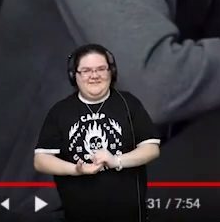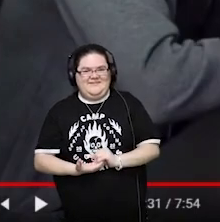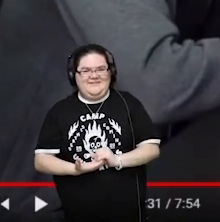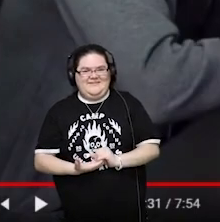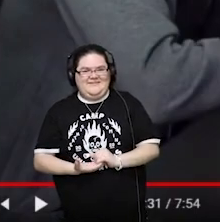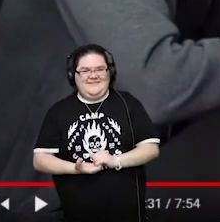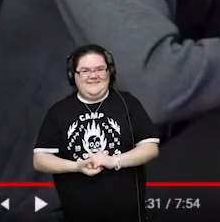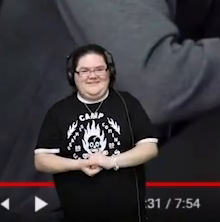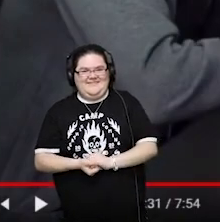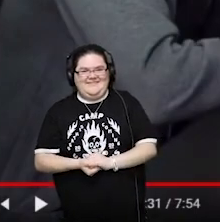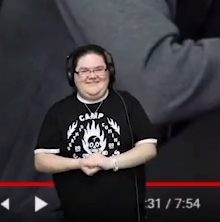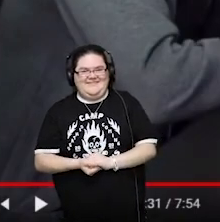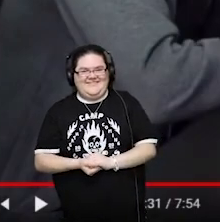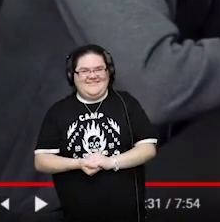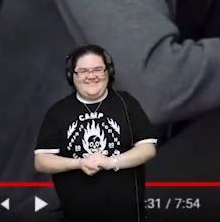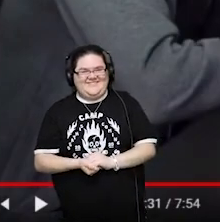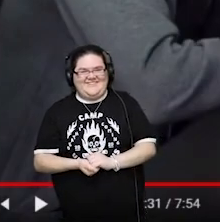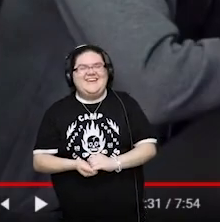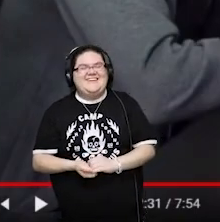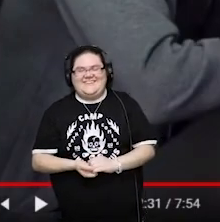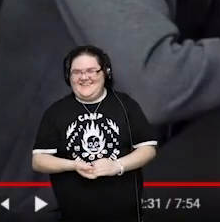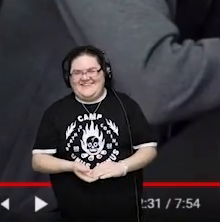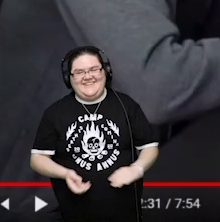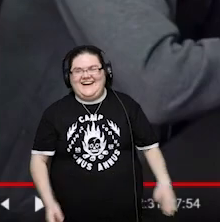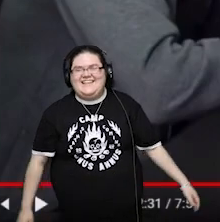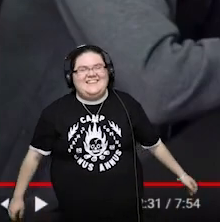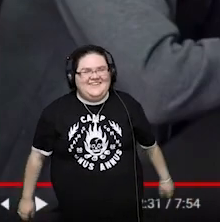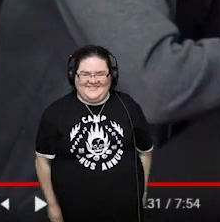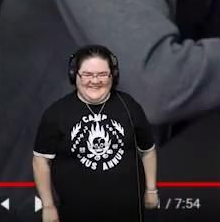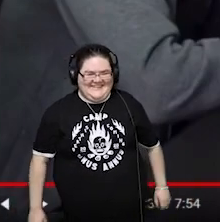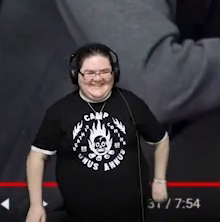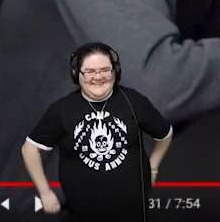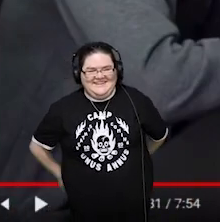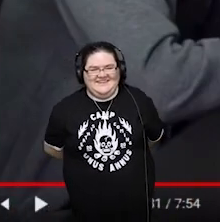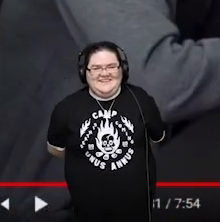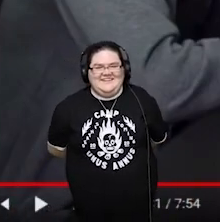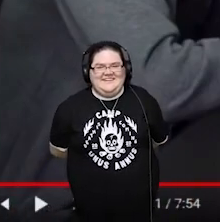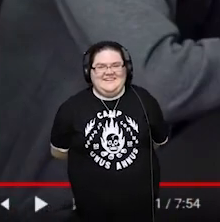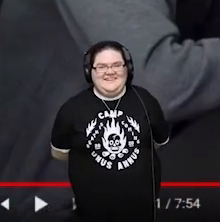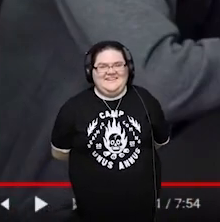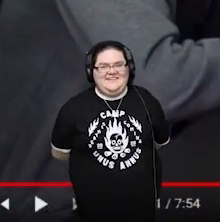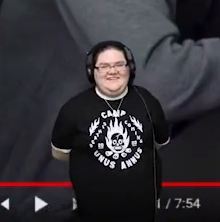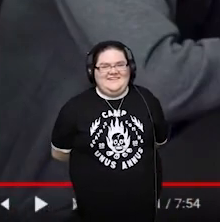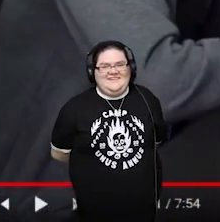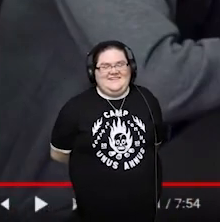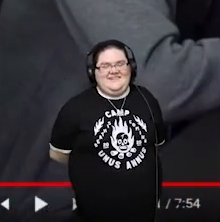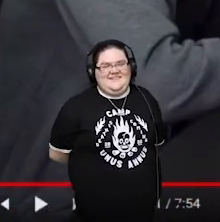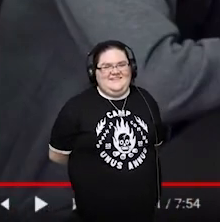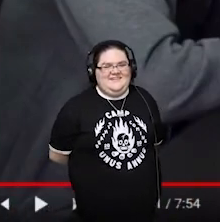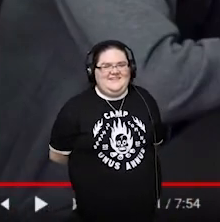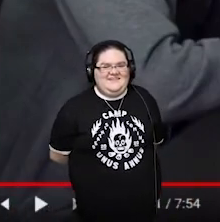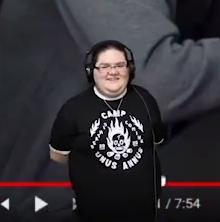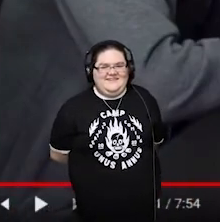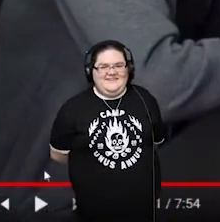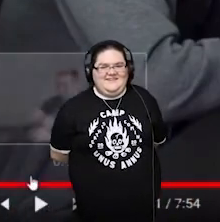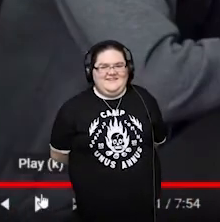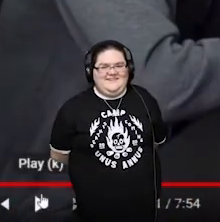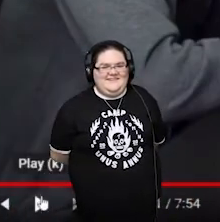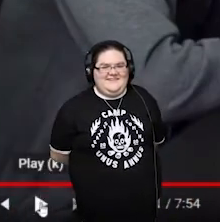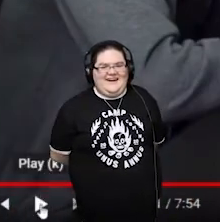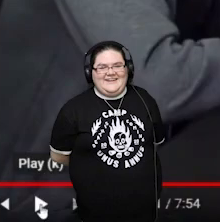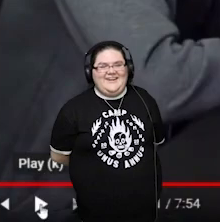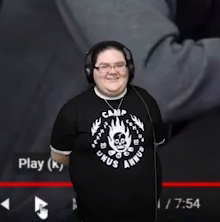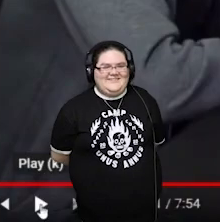end up with something just as wholesome and as stupid. I love this joke. I read it off my phone and it was so funny. I just couldn't get to